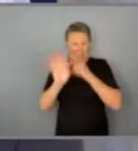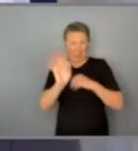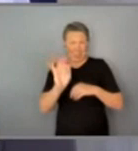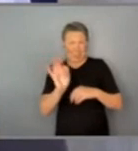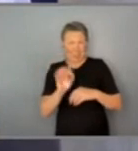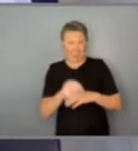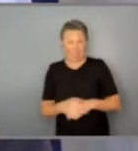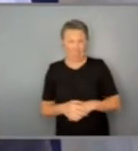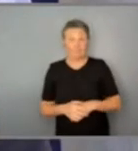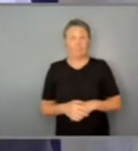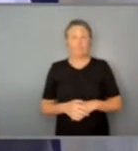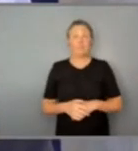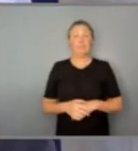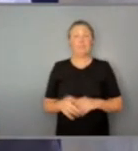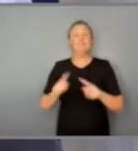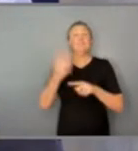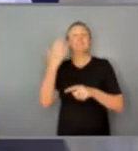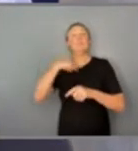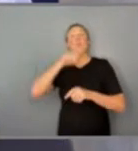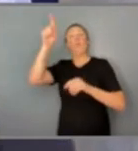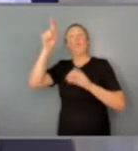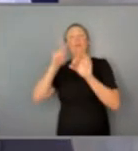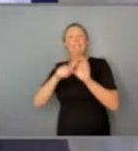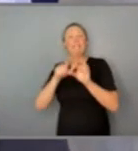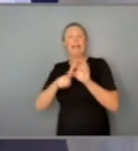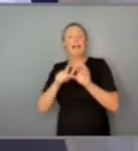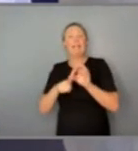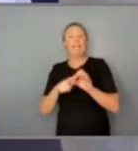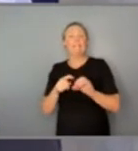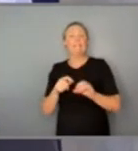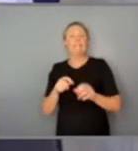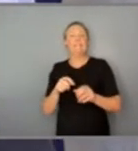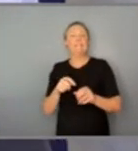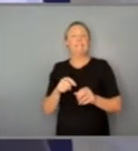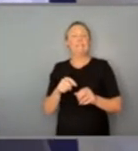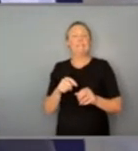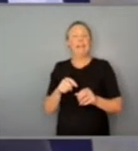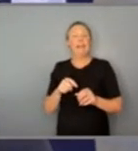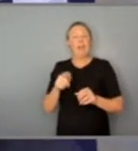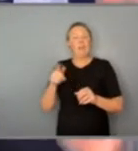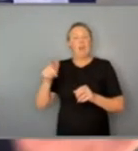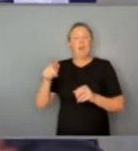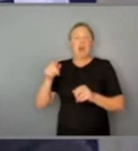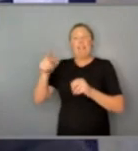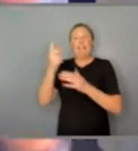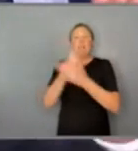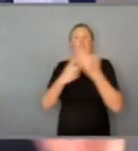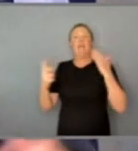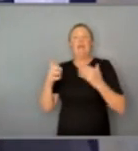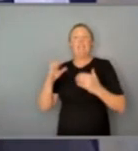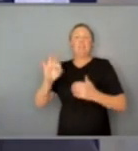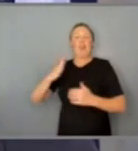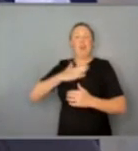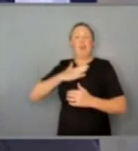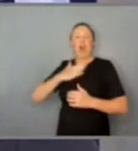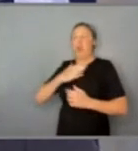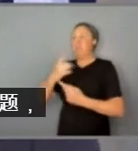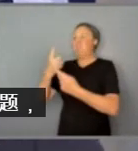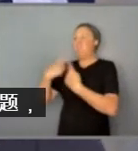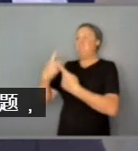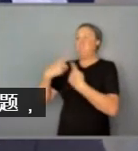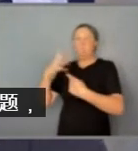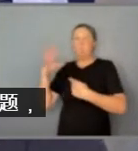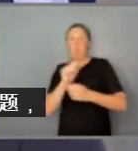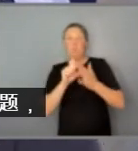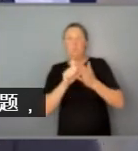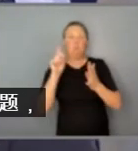south, whether they're making donations or not, about who their voices should be. And so, look, I think their issues we'll get more into in the next